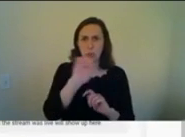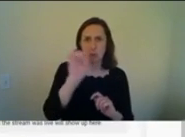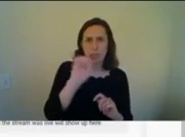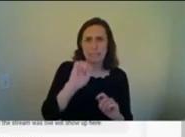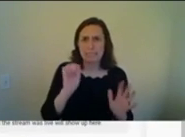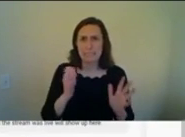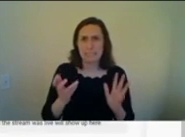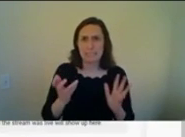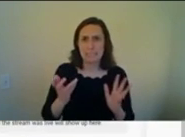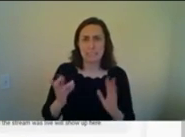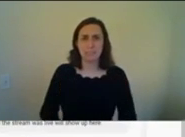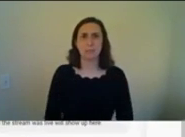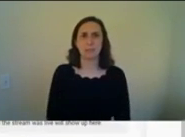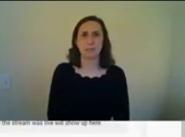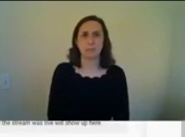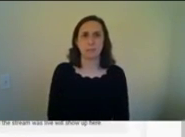quotient.